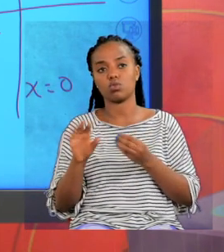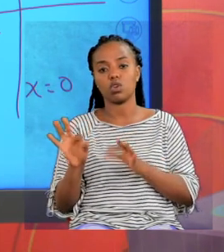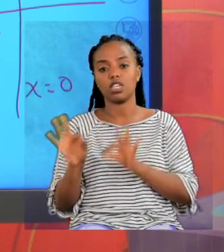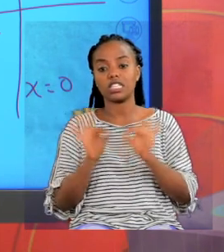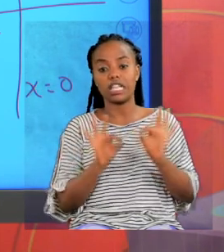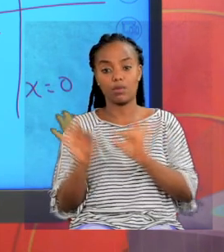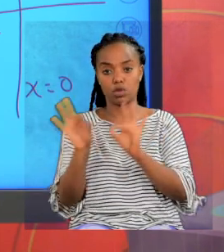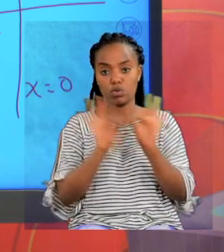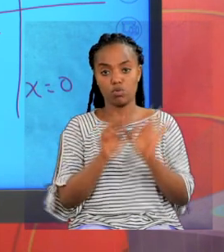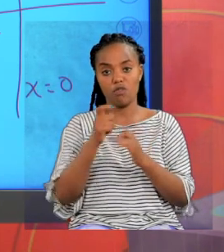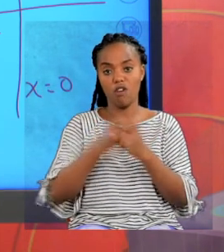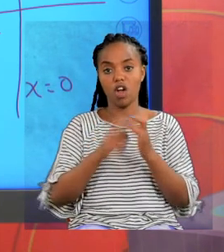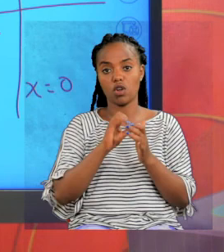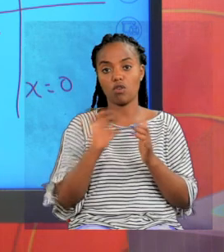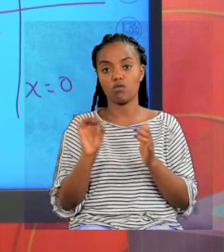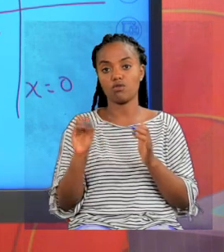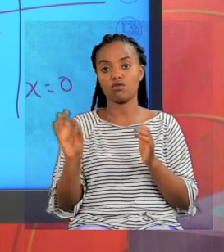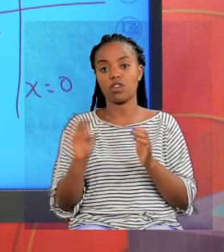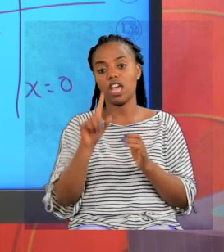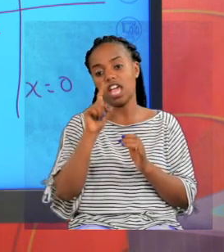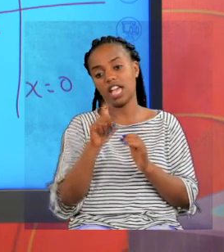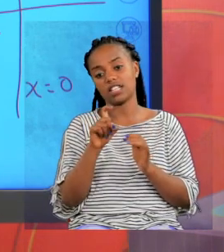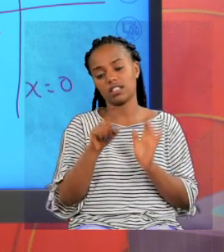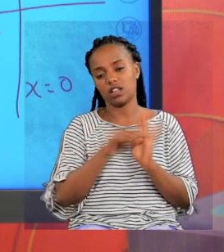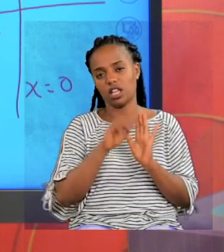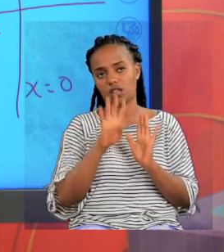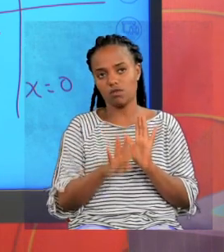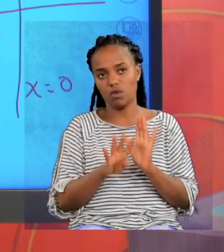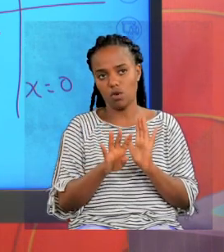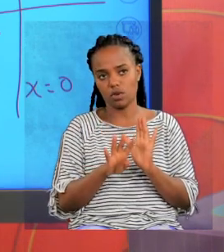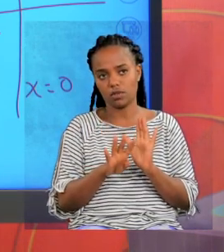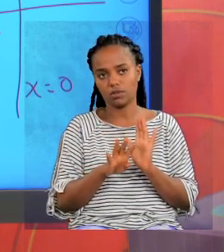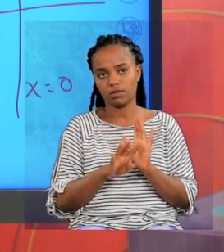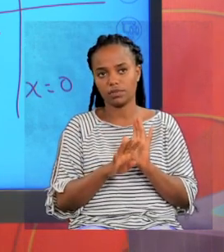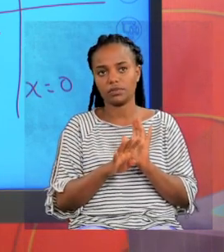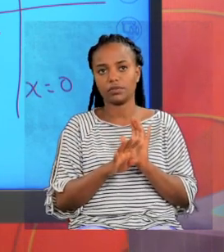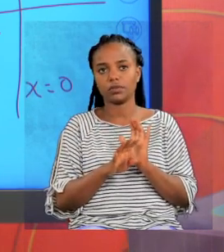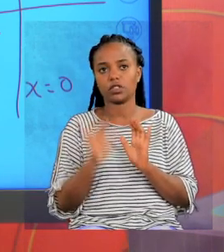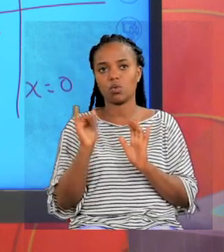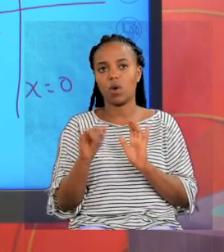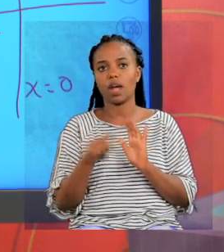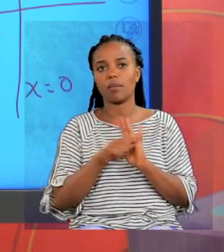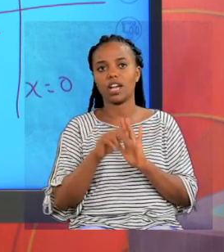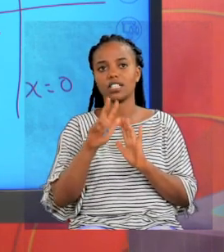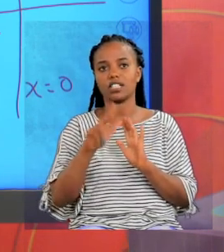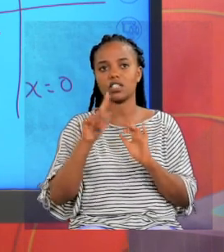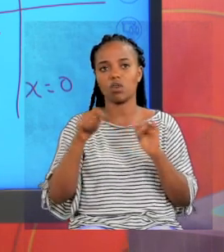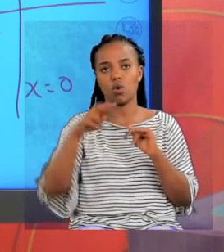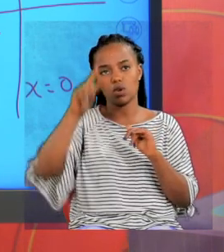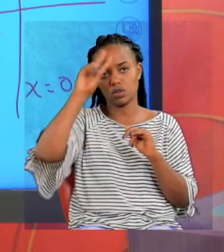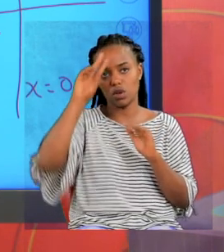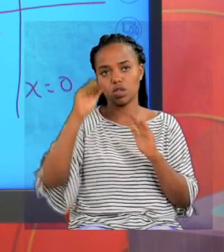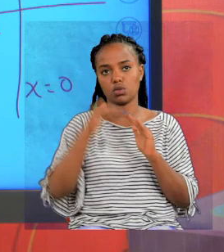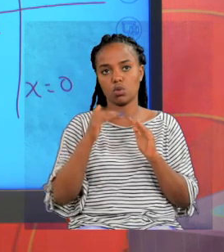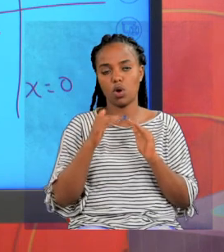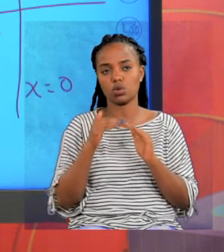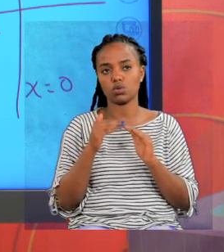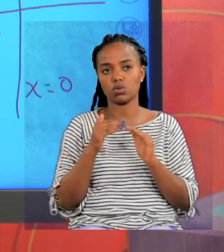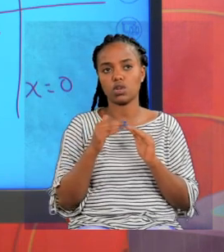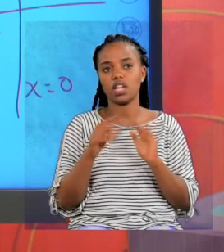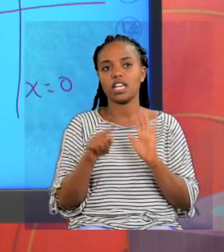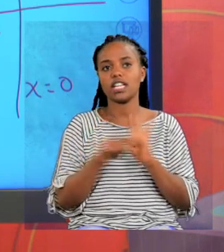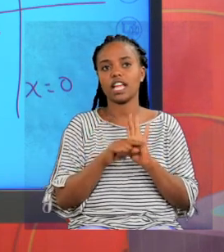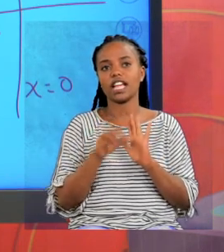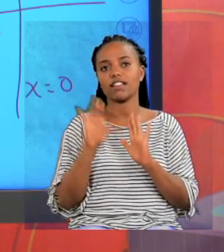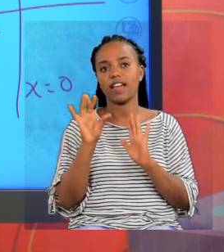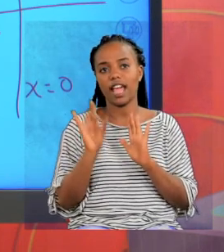value of x negative 4, you'll have this one. Y minus 3 whole squared is equal to